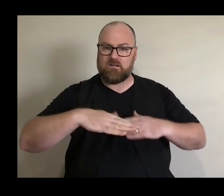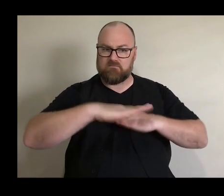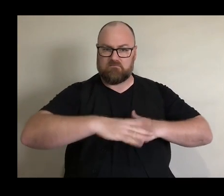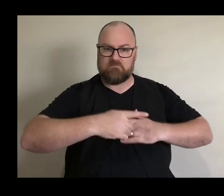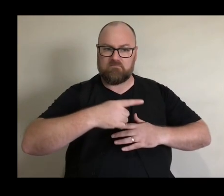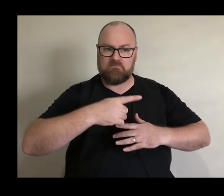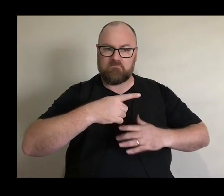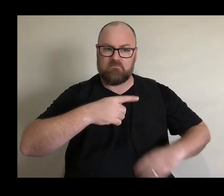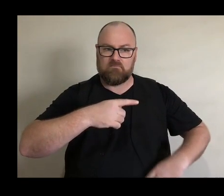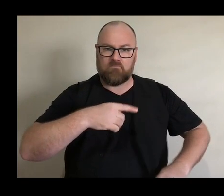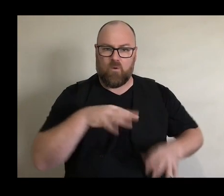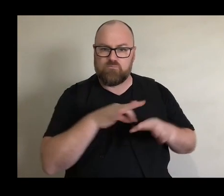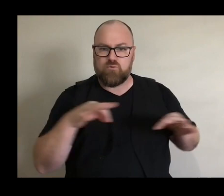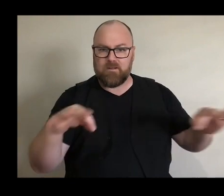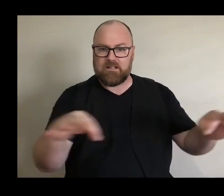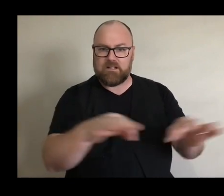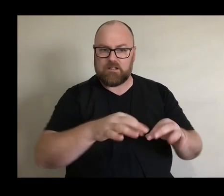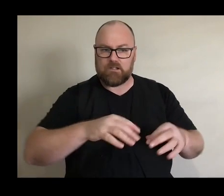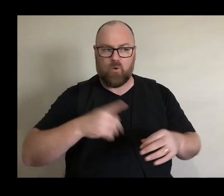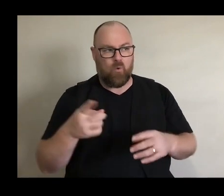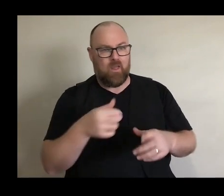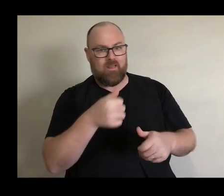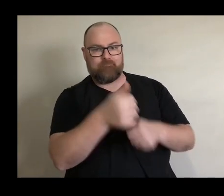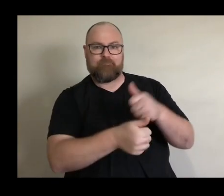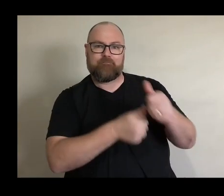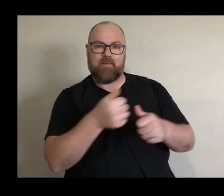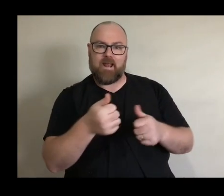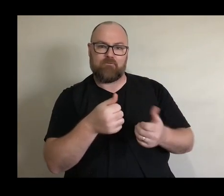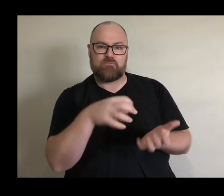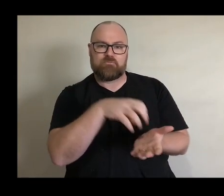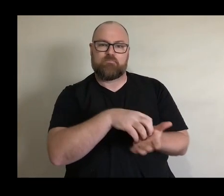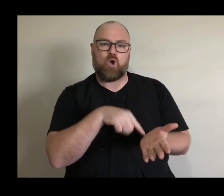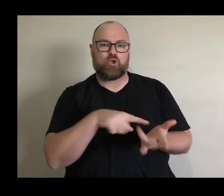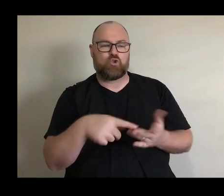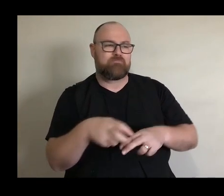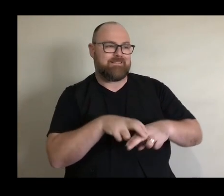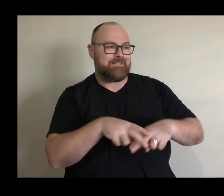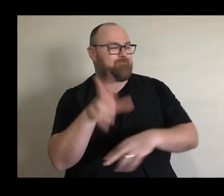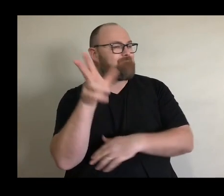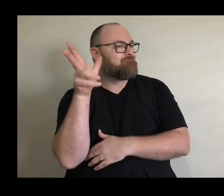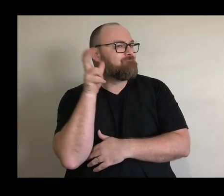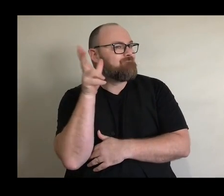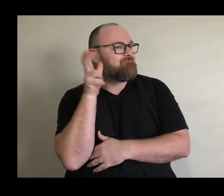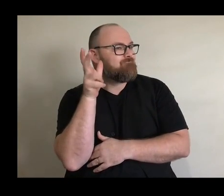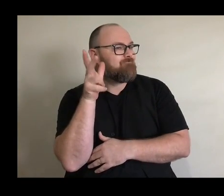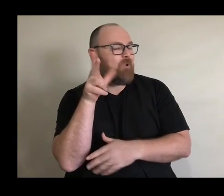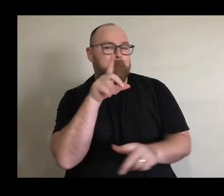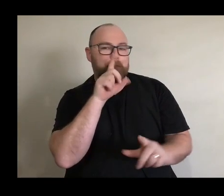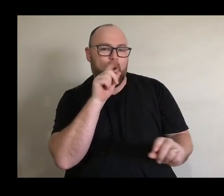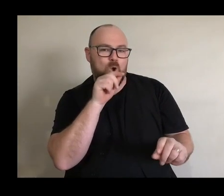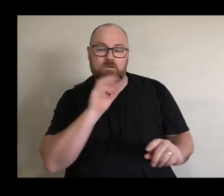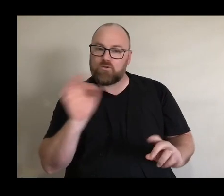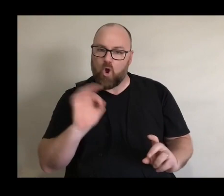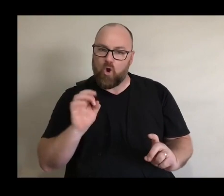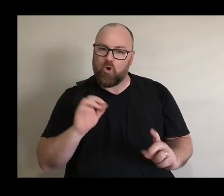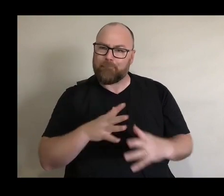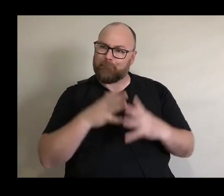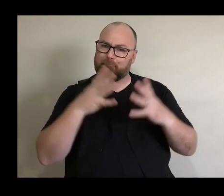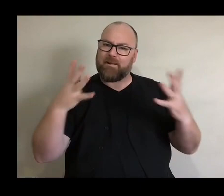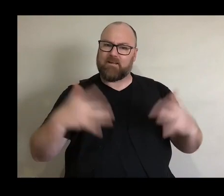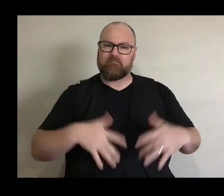of someone's favorite spot to go listen to the birds, right? This is a larger sense of